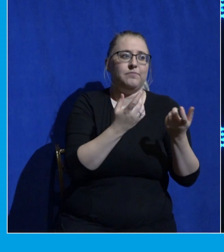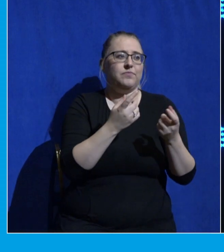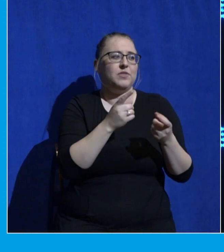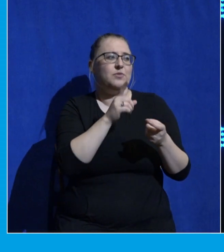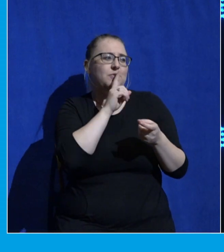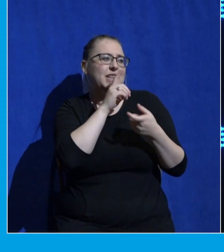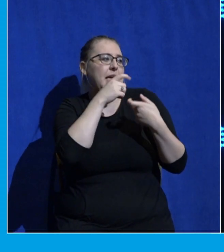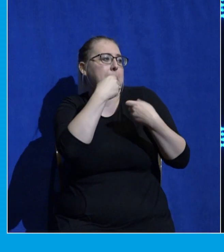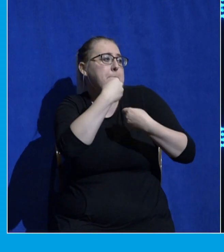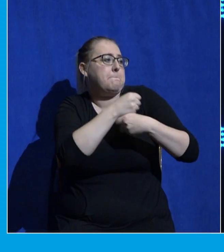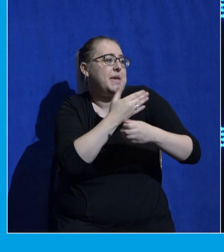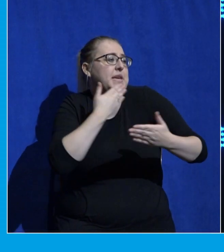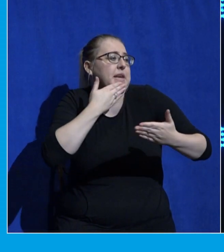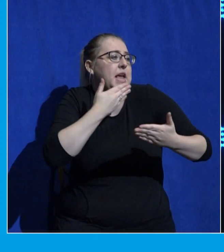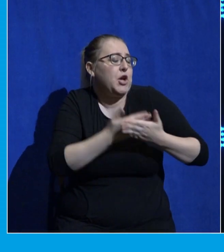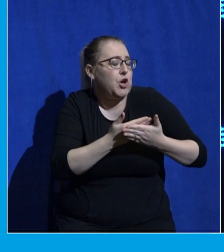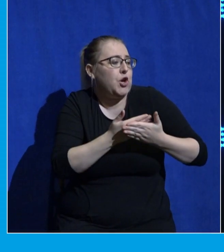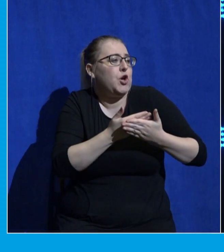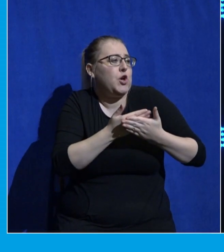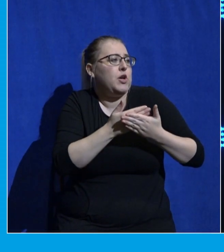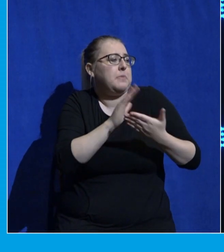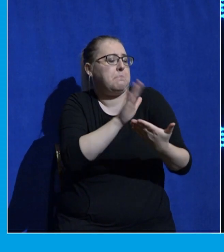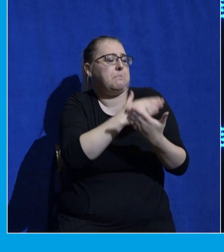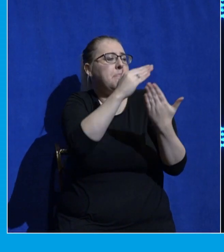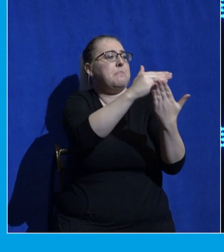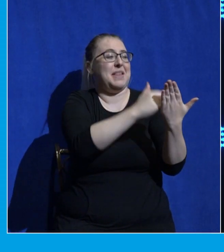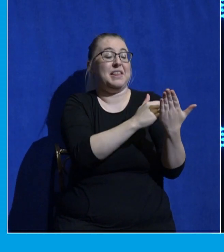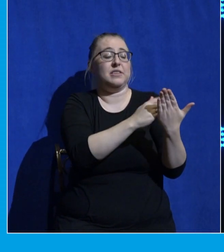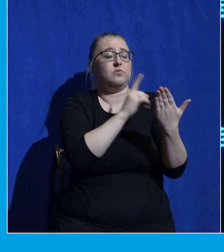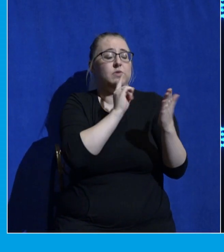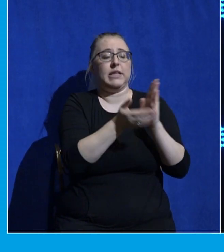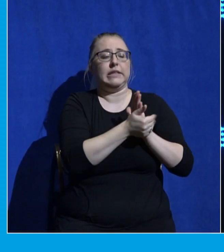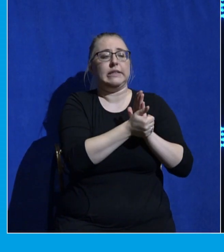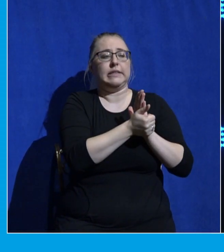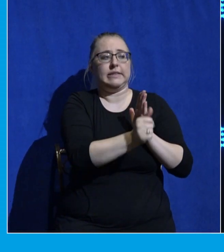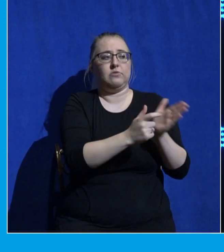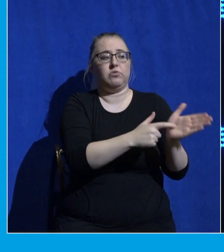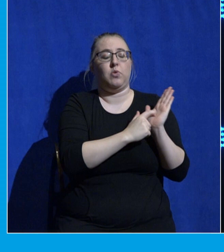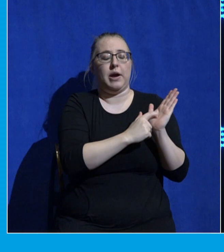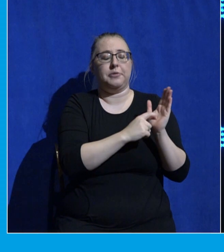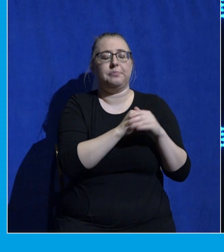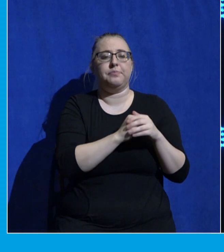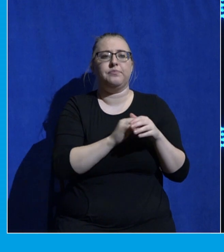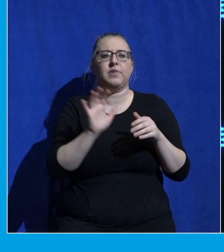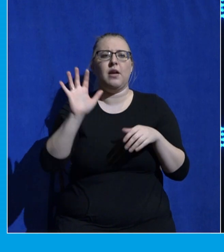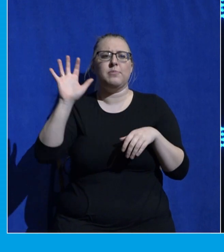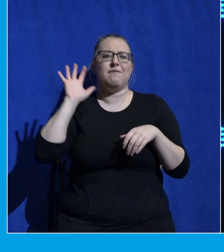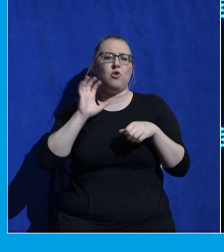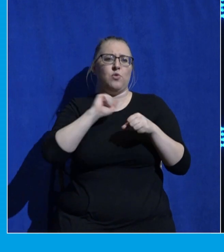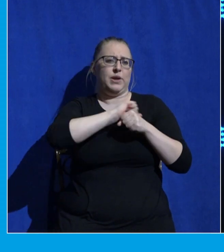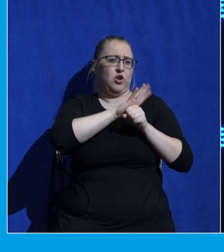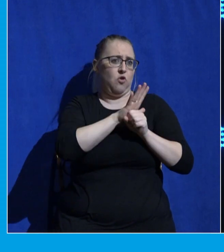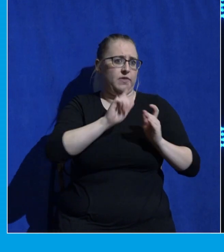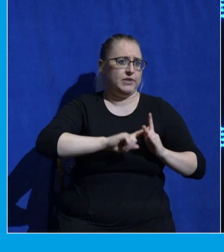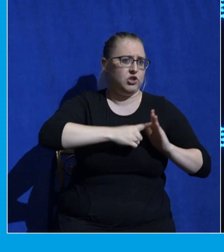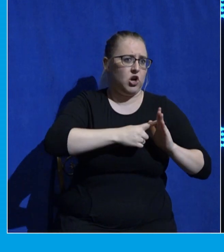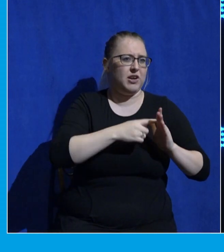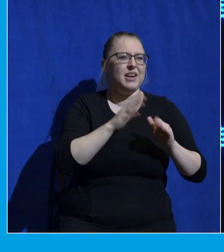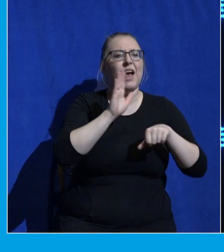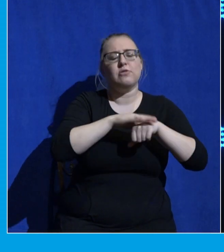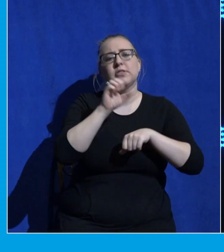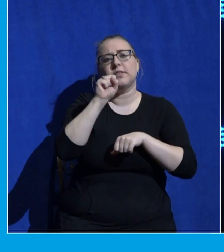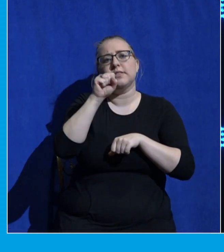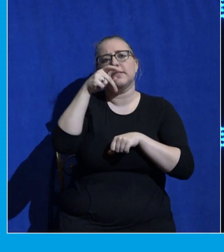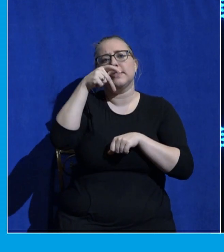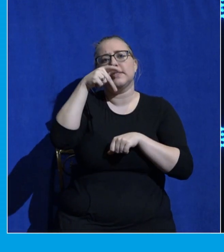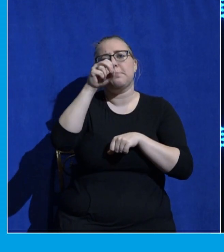curate a good and proper playlist. You know, early in the pandemic, I was on Spotify, which is a streaming music service, and I